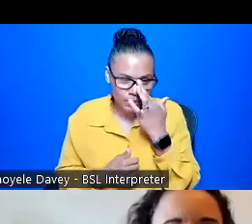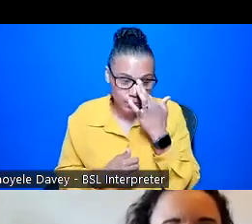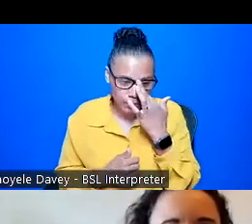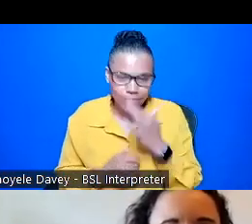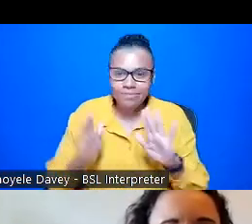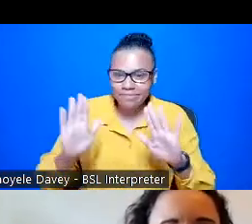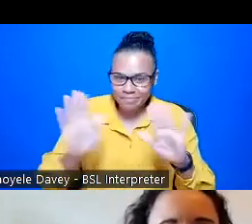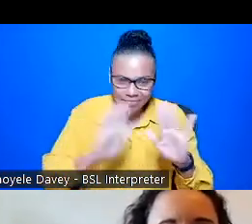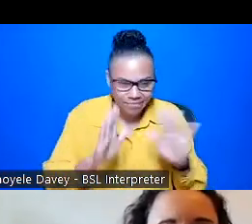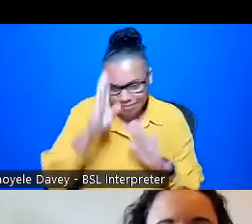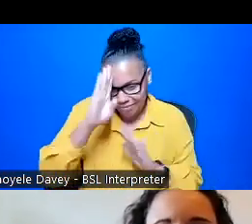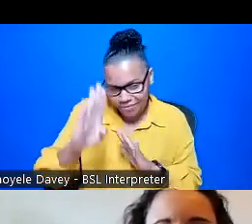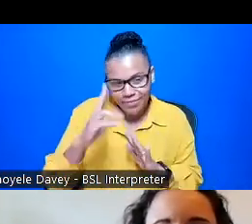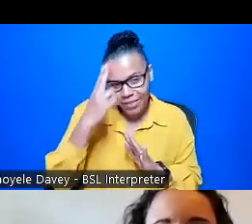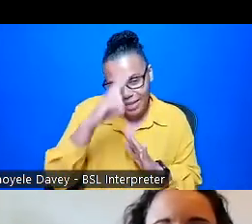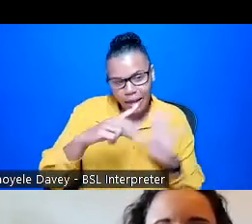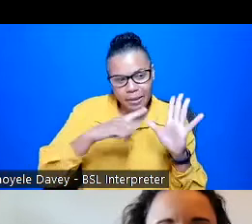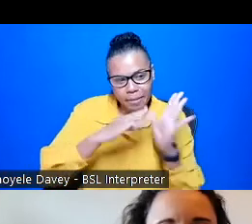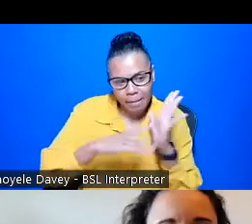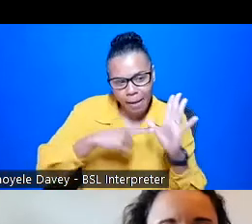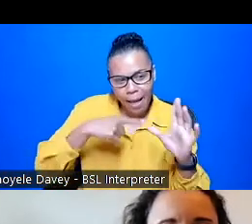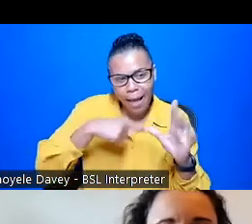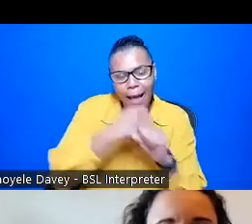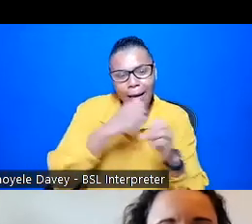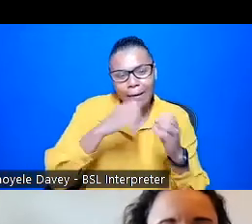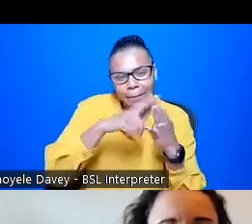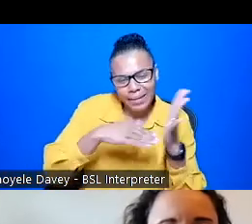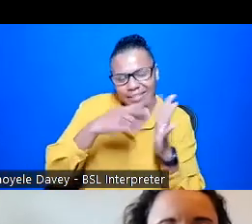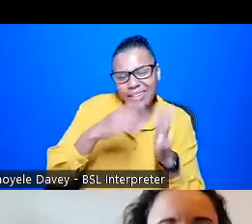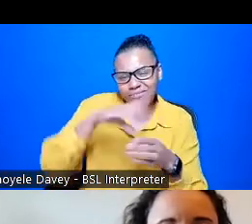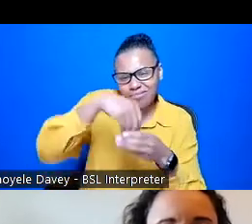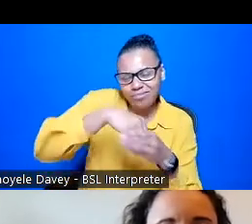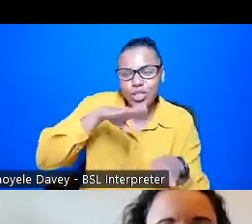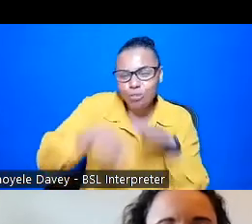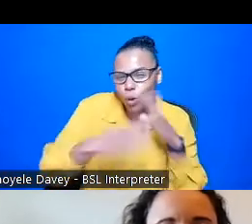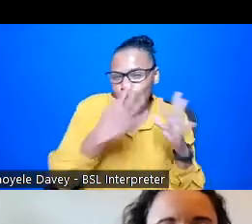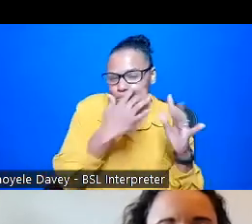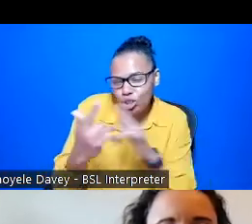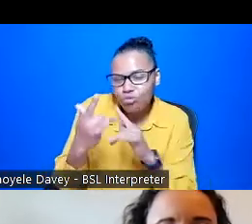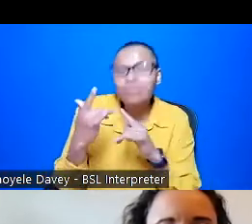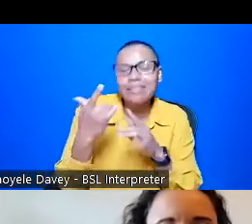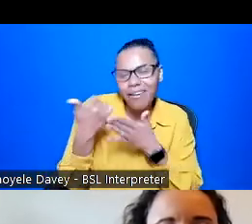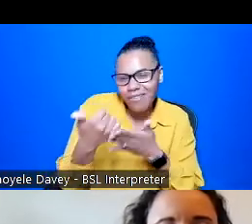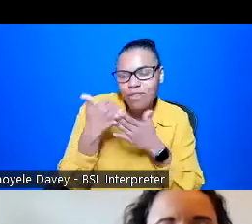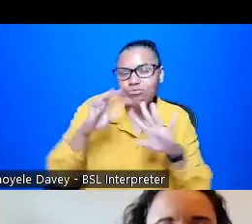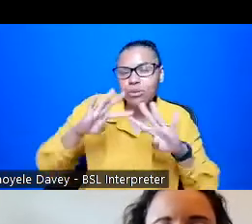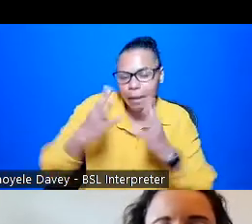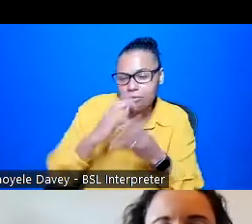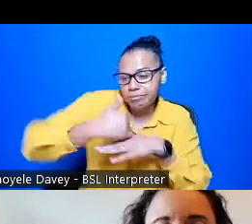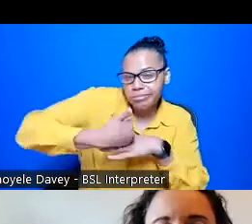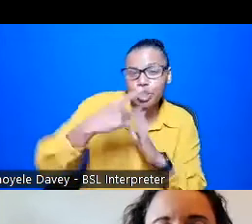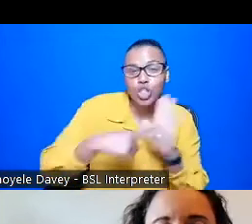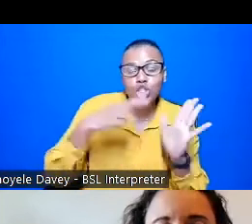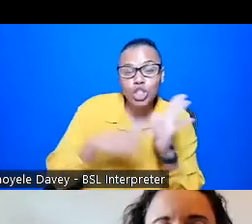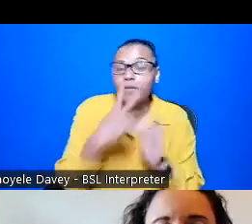Hi. My name's Amma Agbezi, and I'm a member of the Sports Monitoring Advisory Panel. Established in January 2021